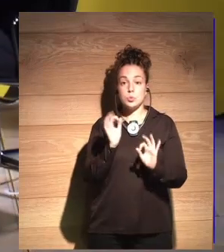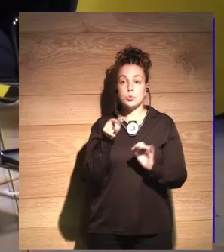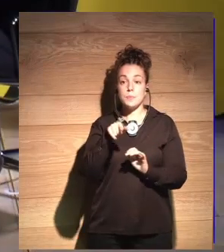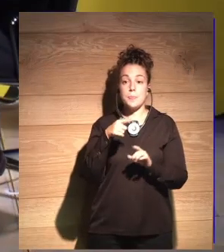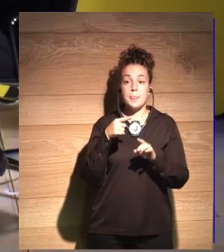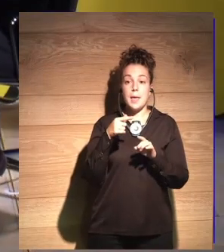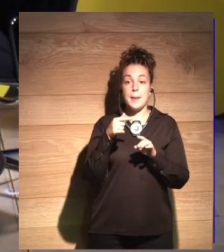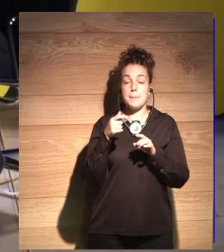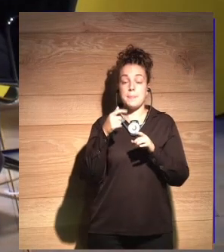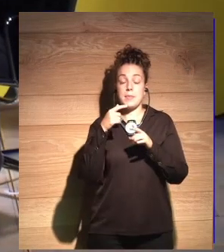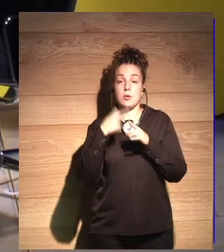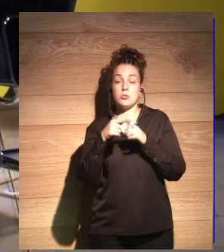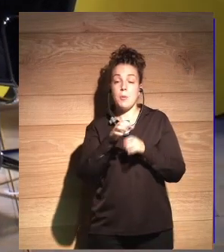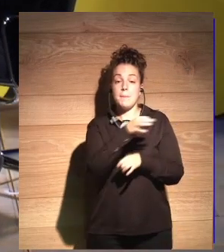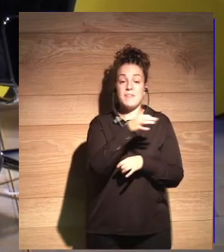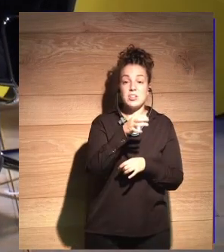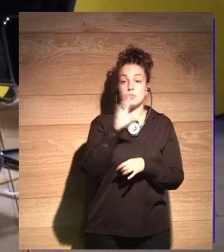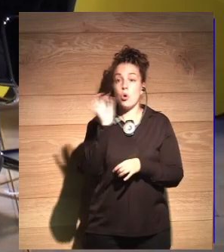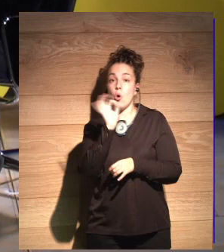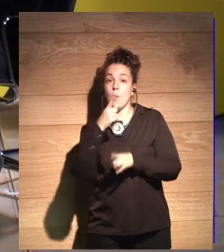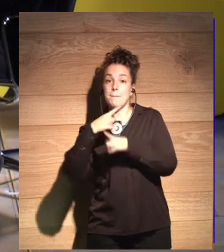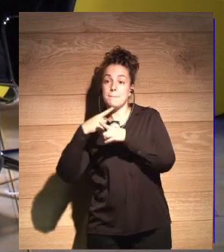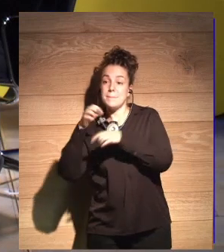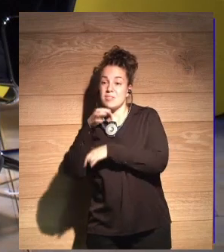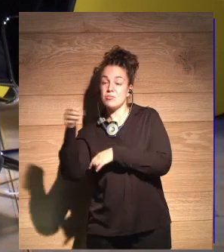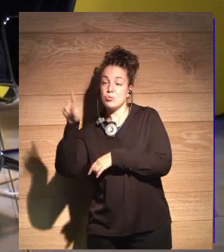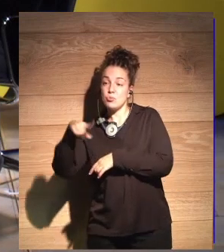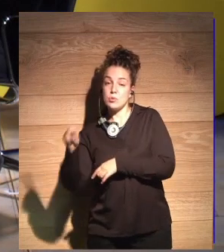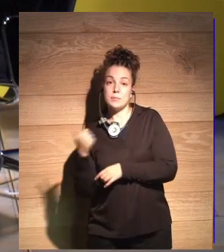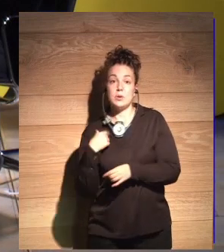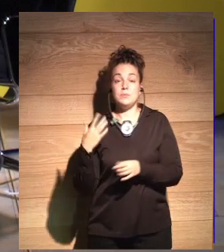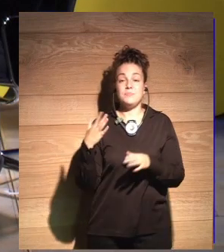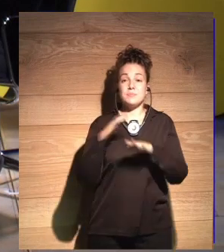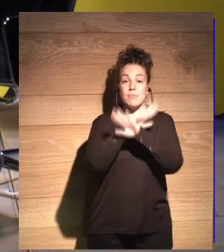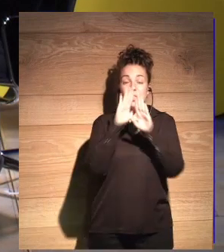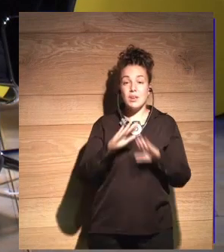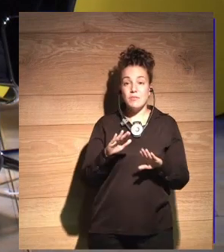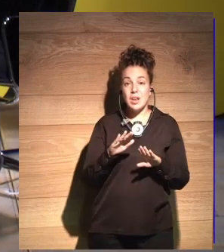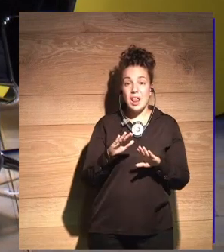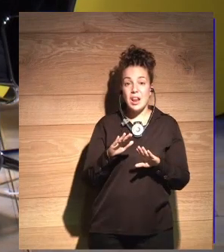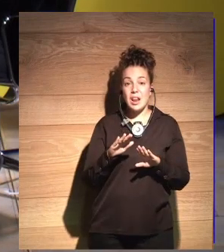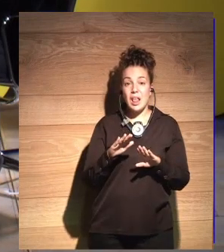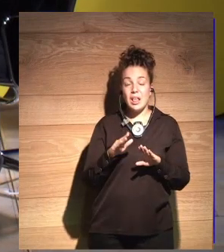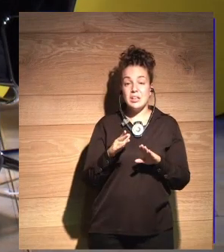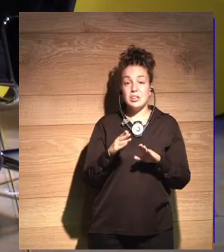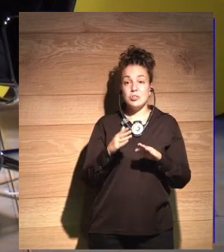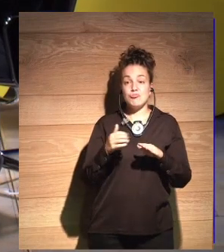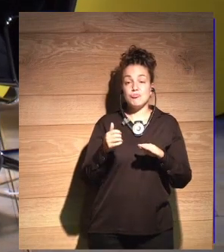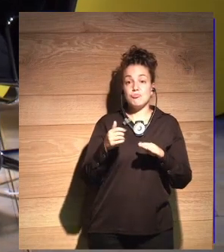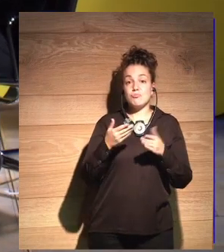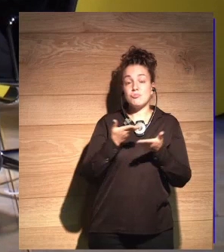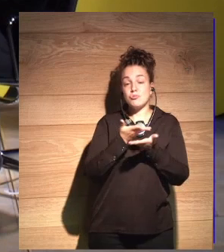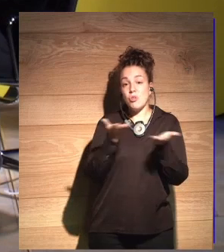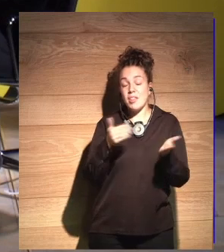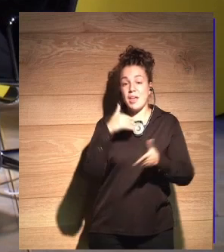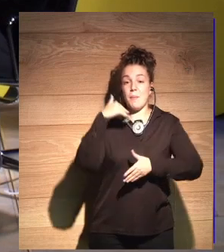people have no tolerance for watching the experience of something being made. Like, not that many people like documentaries